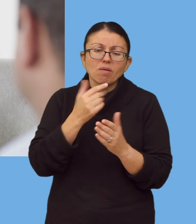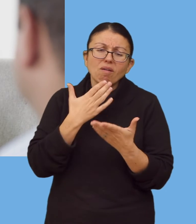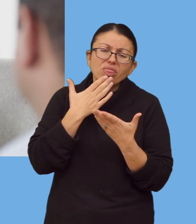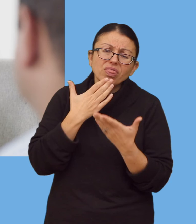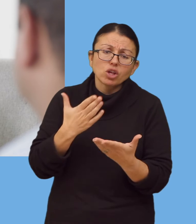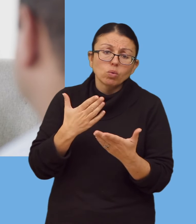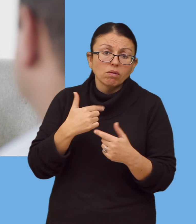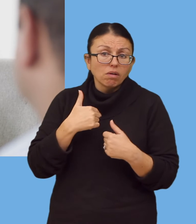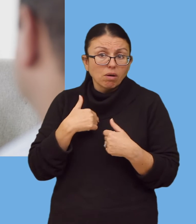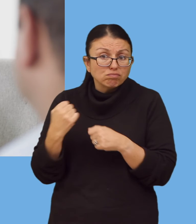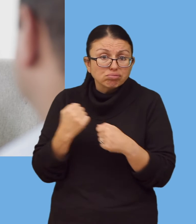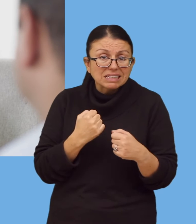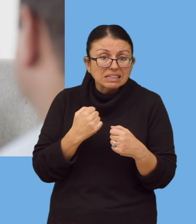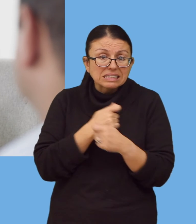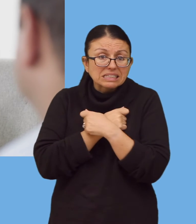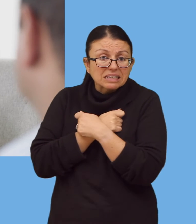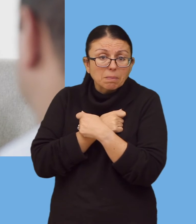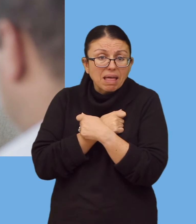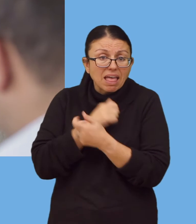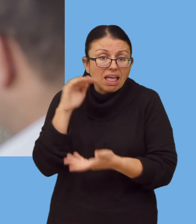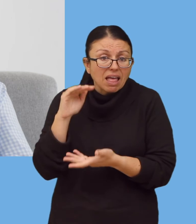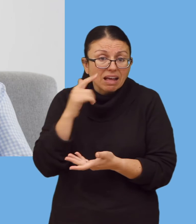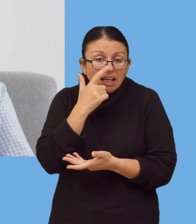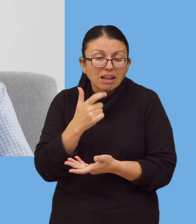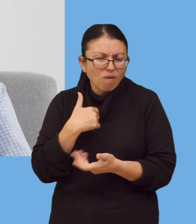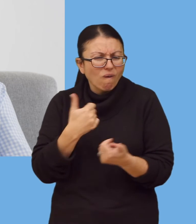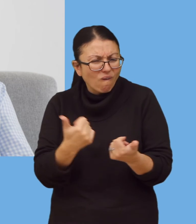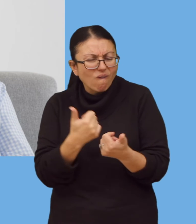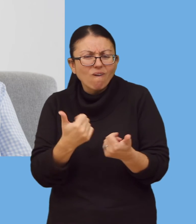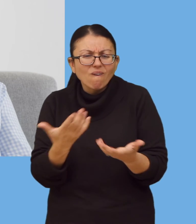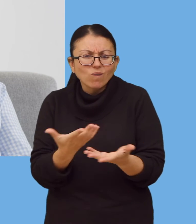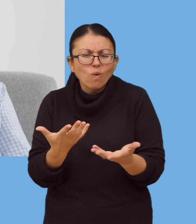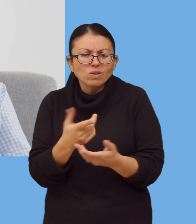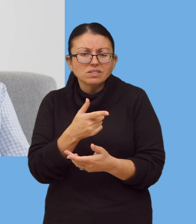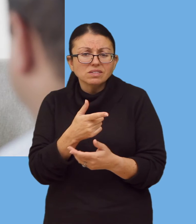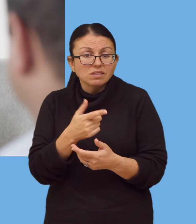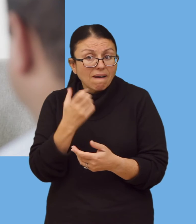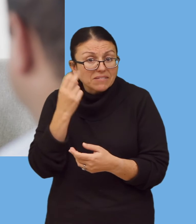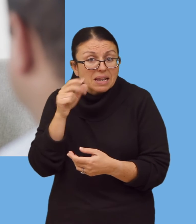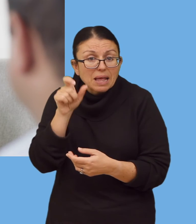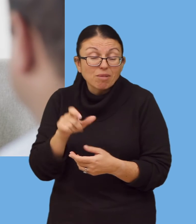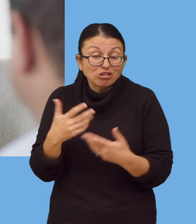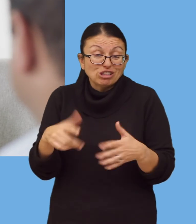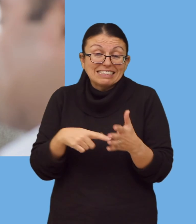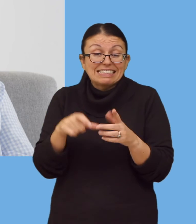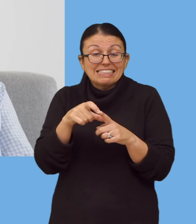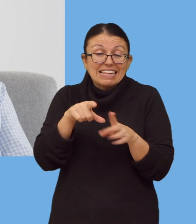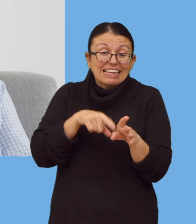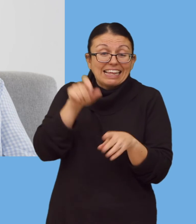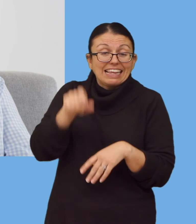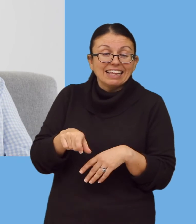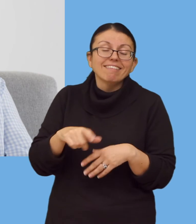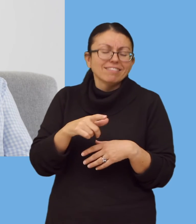you. And please, can I bring a teddy? Of course you can. Does Teddy have a name? Just Teddy. Just